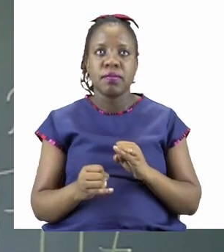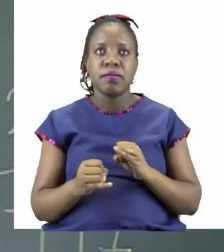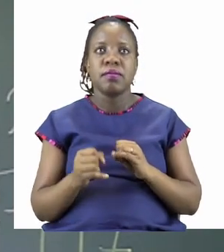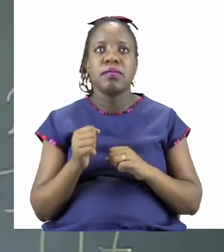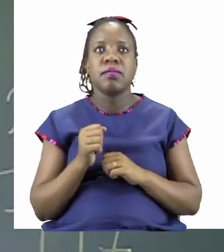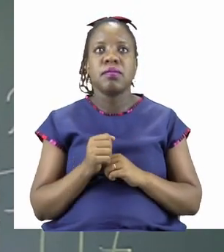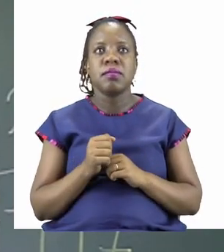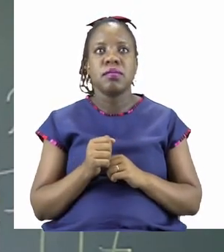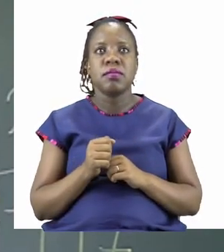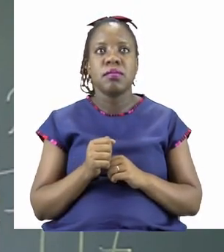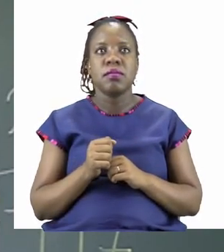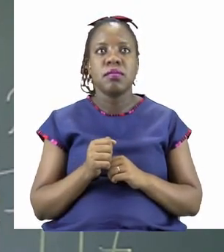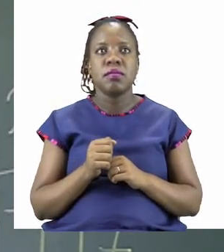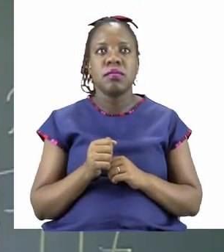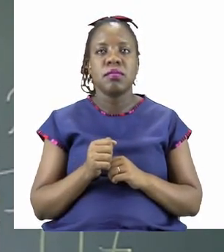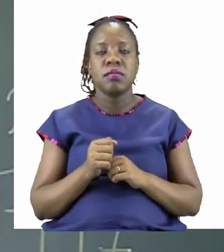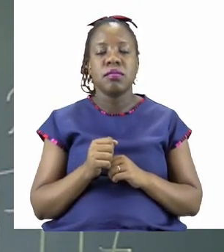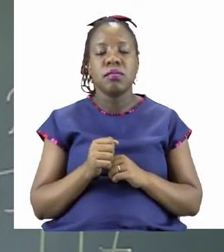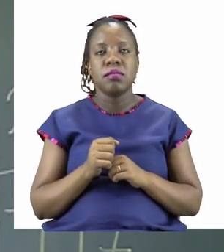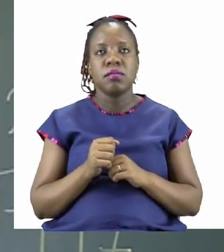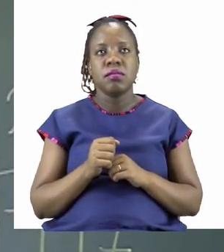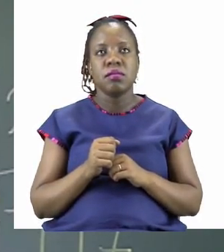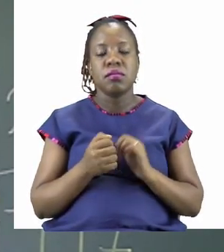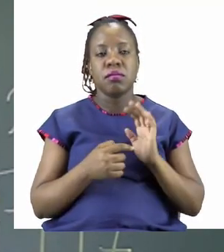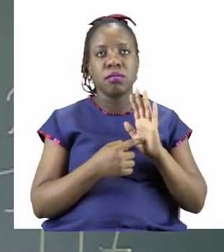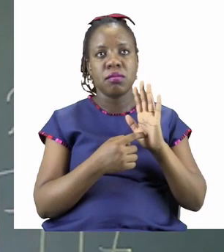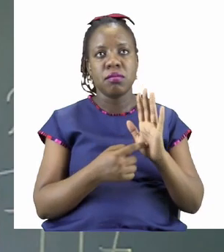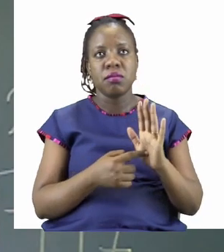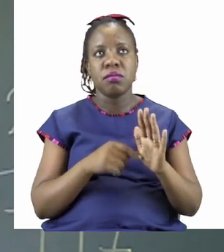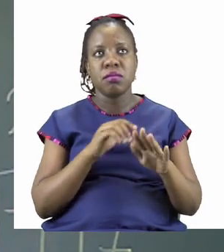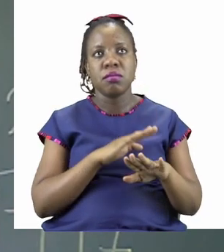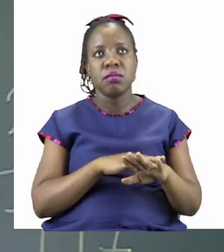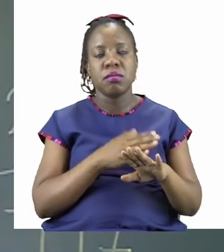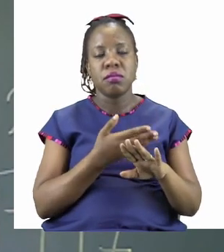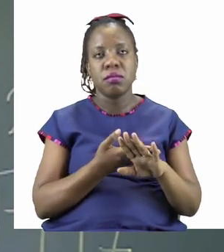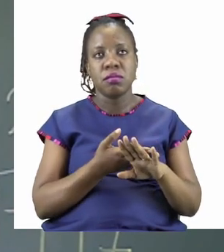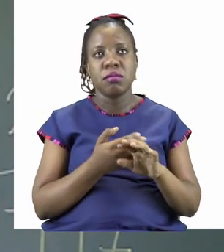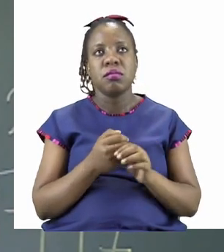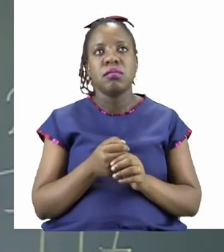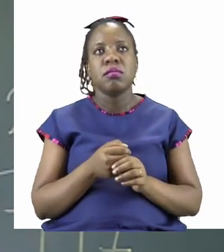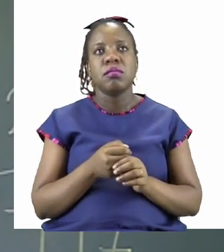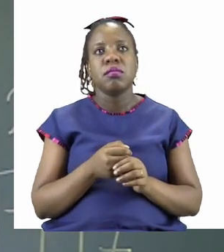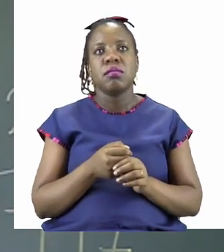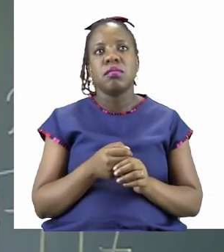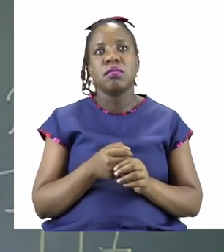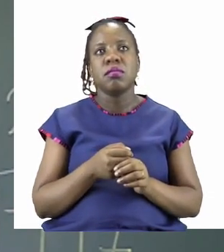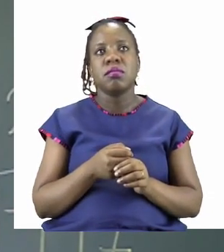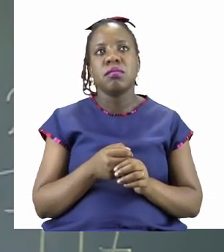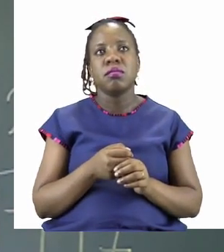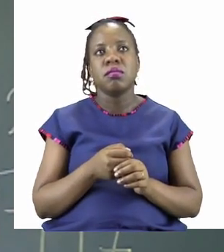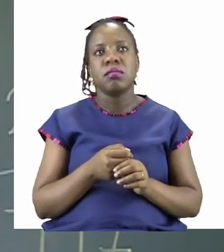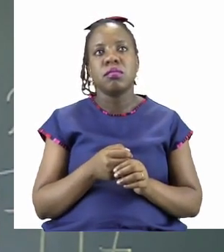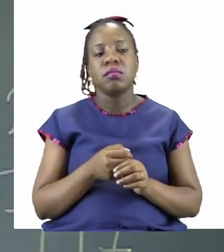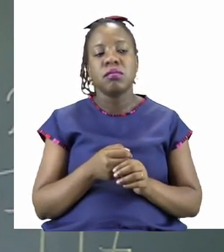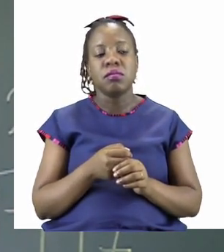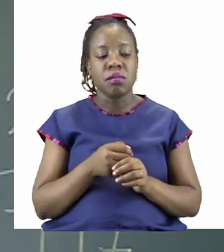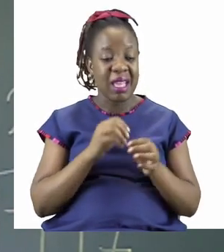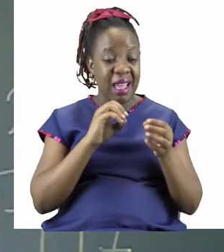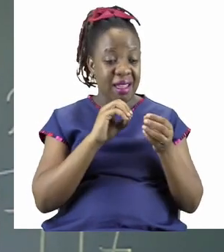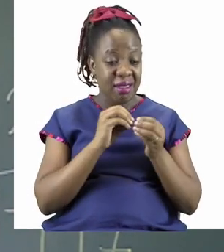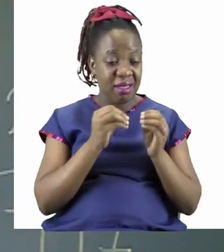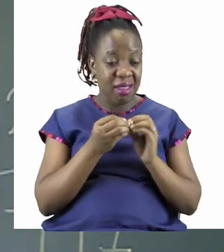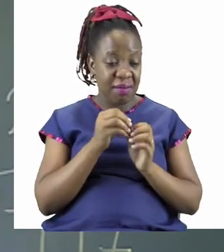on the board, I did 2 examples for you. So here what you have to do, boys and girls, is you have to look at the